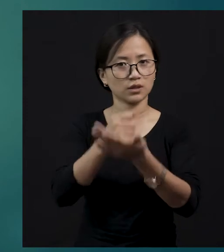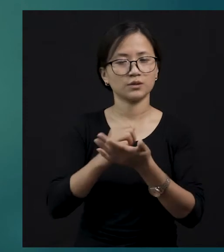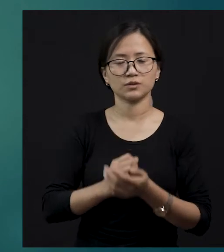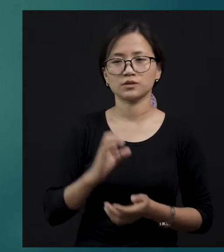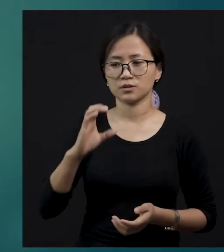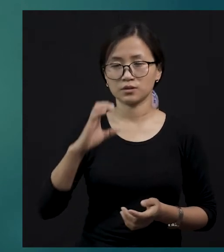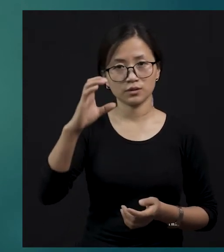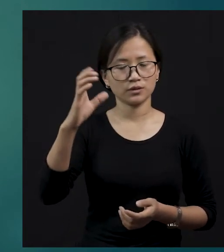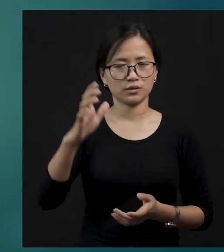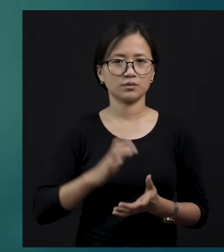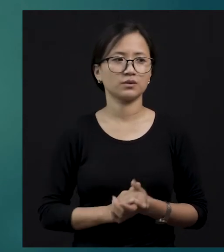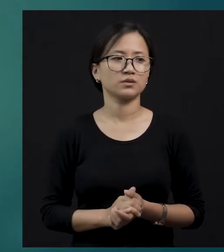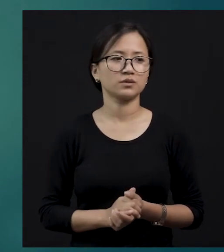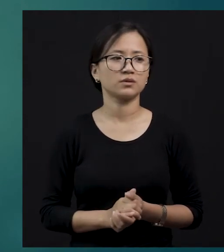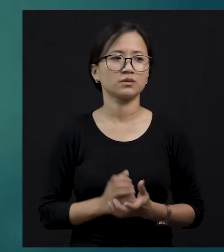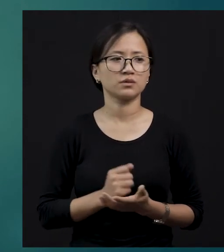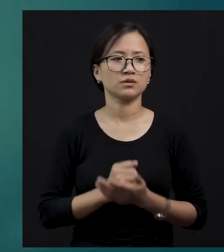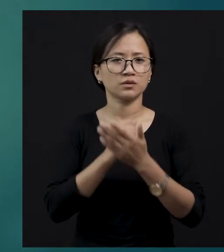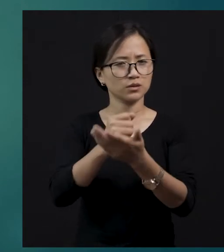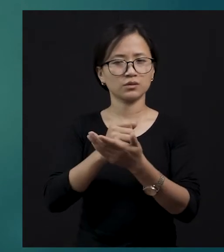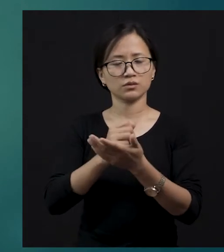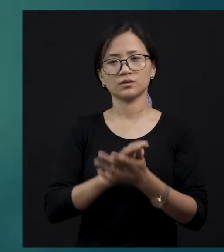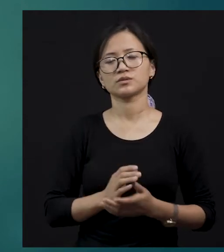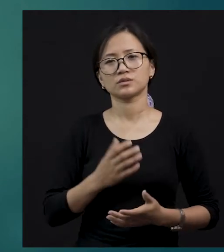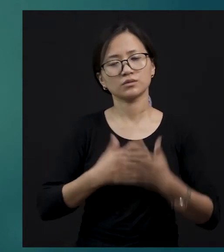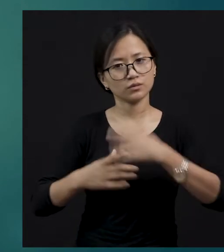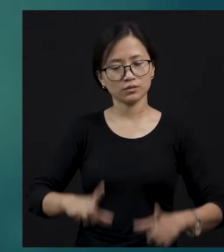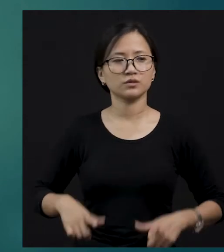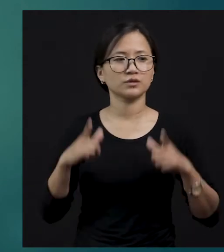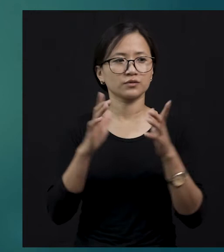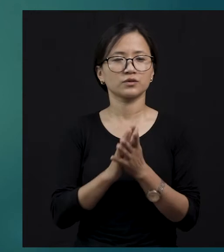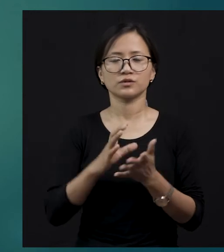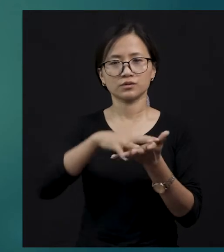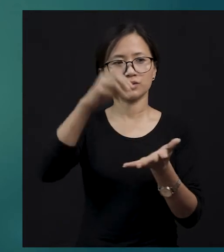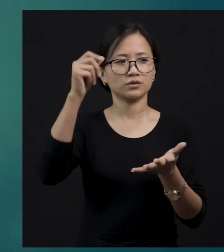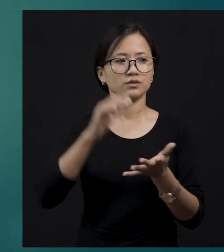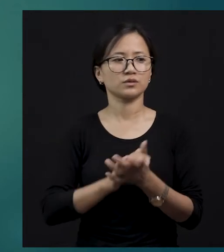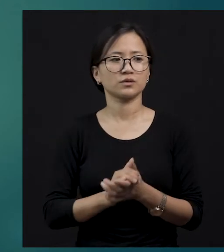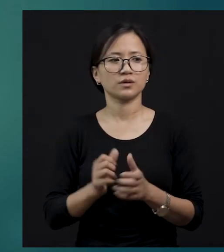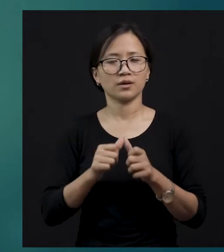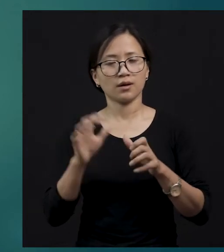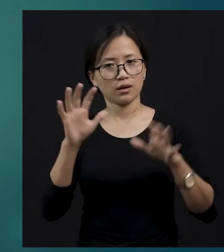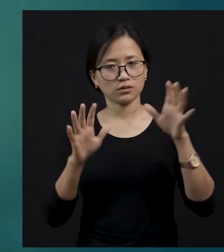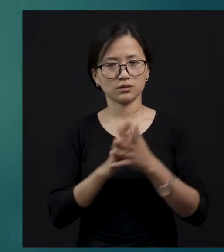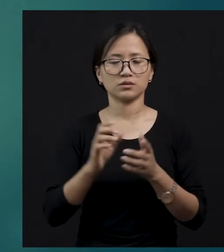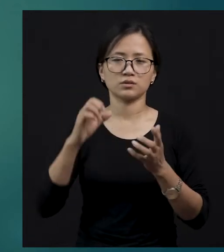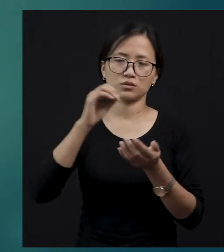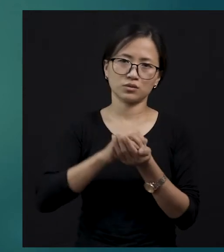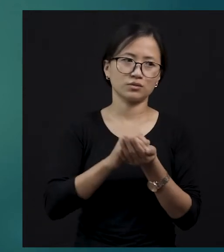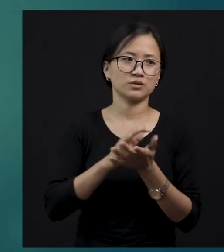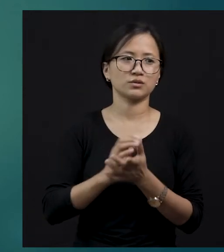camel. Let's see. It helps it to survive in the desert. How? Okay? Acts as a storage